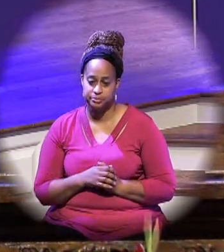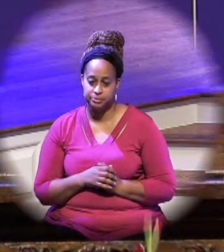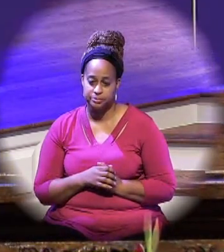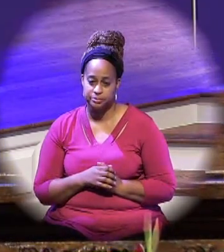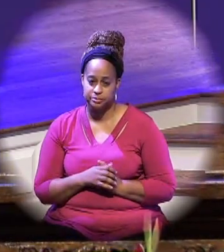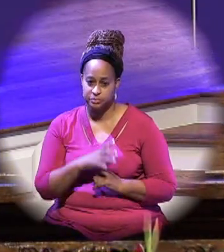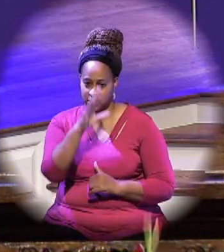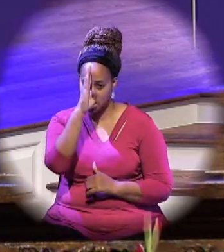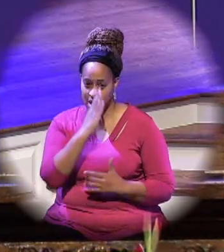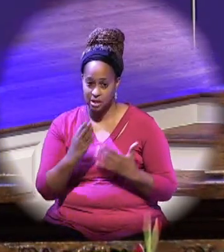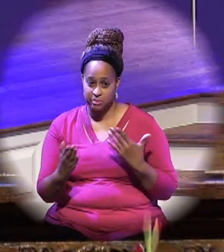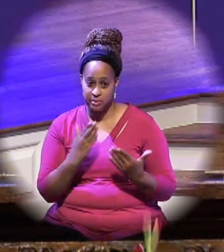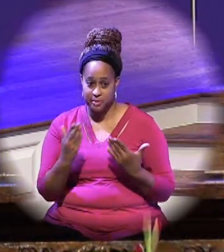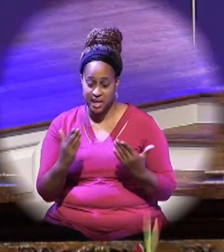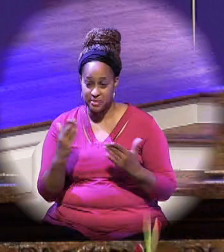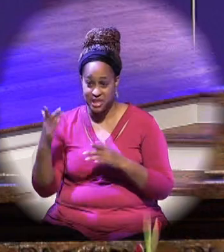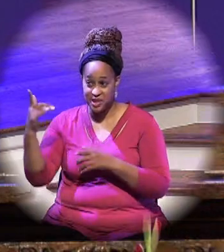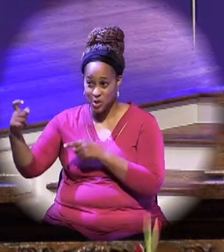God may be calling.